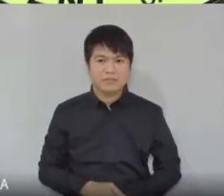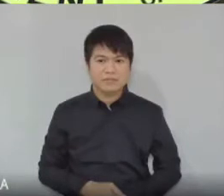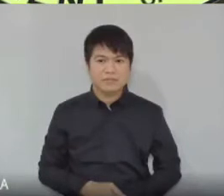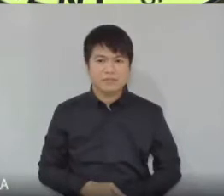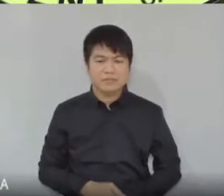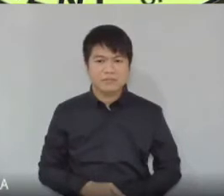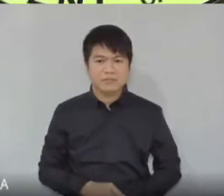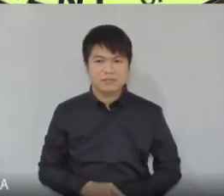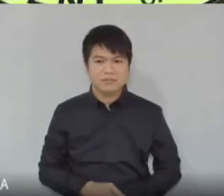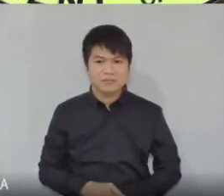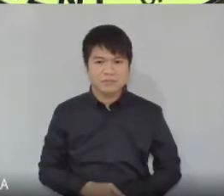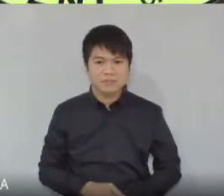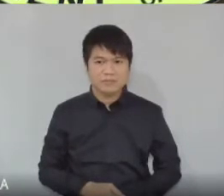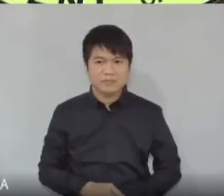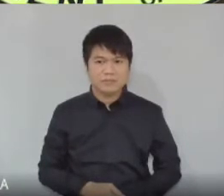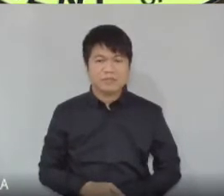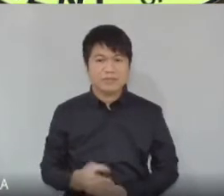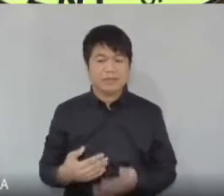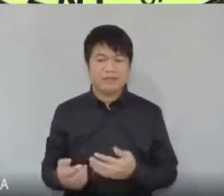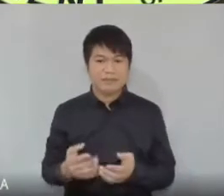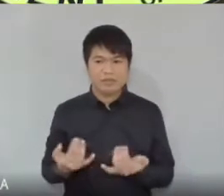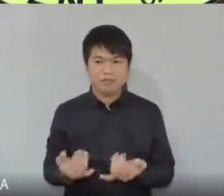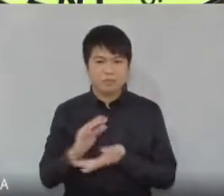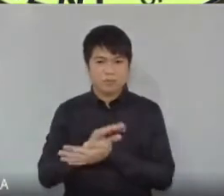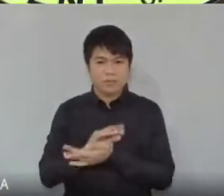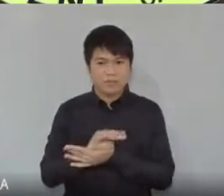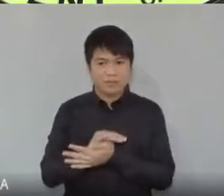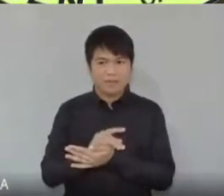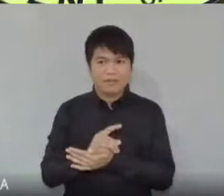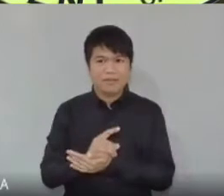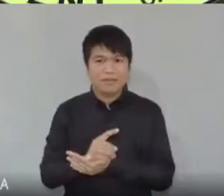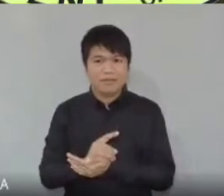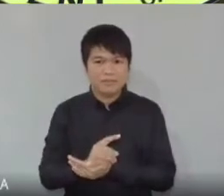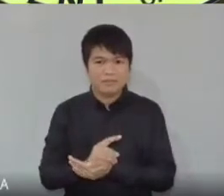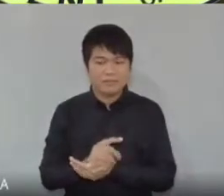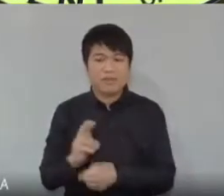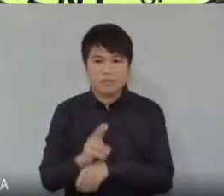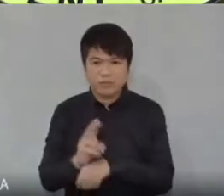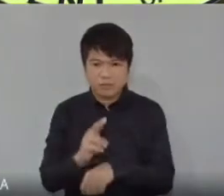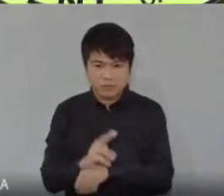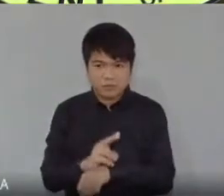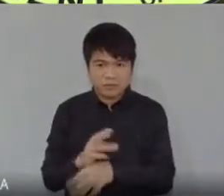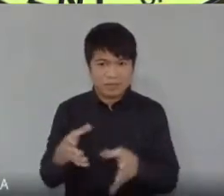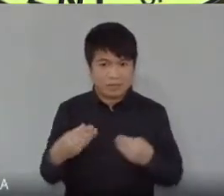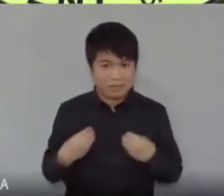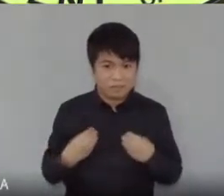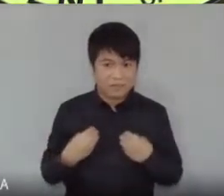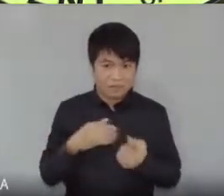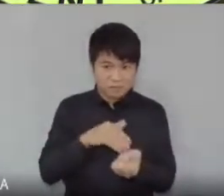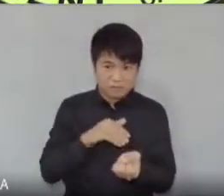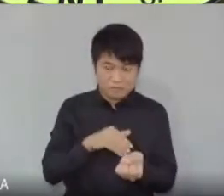COVID-19. But it has been gaining traction since then. The New England Journal of Medicine